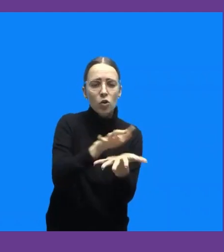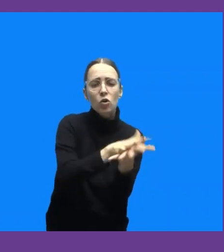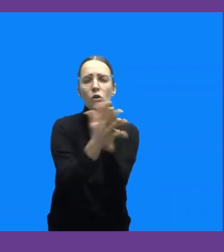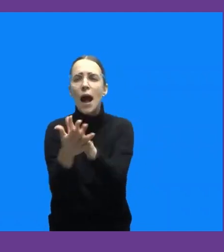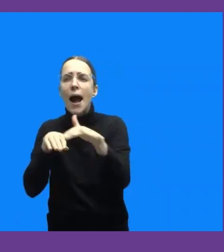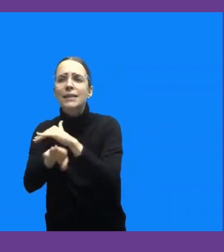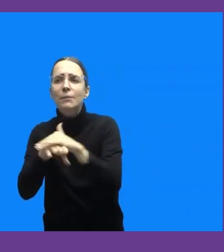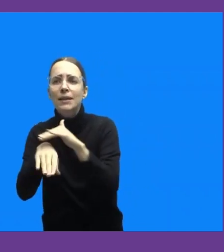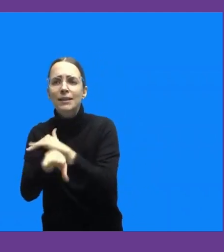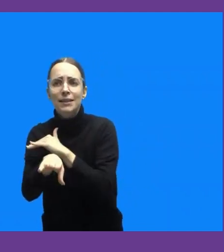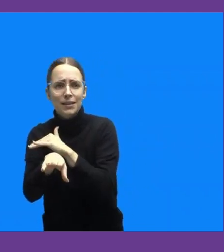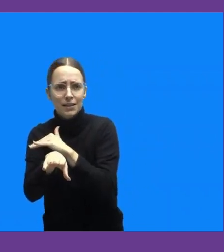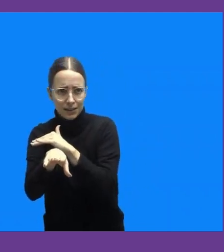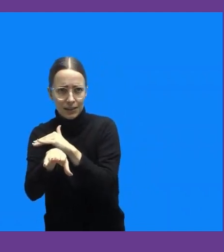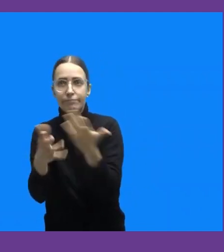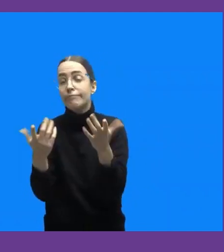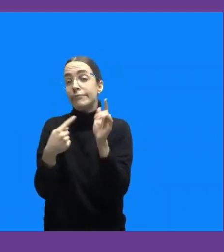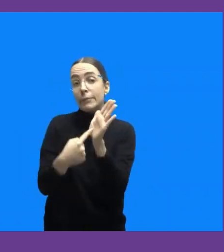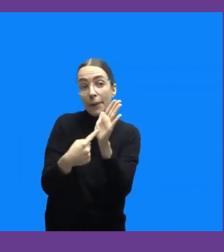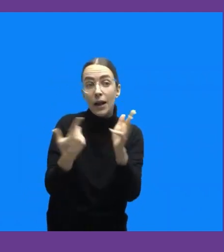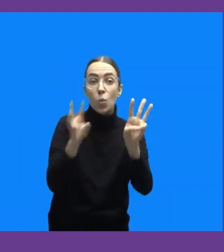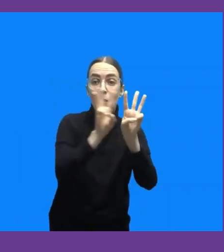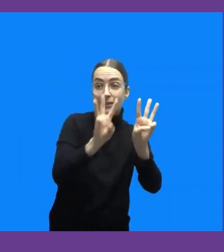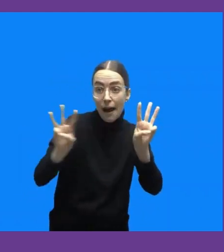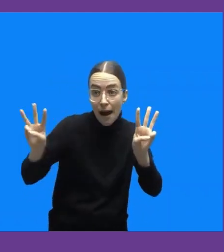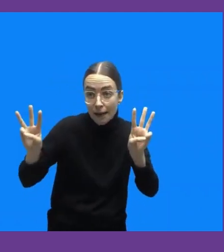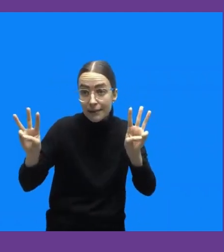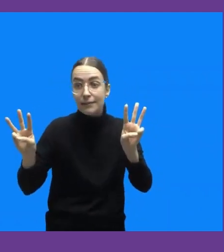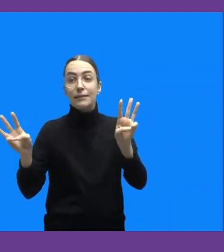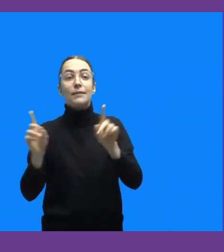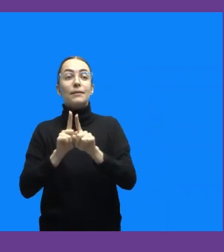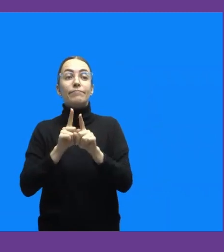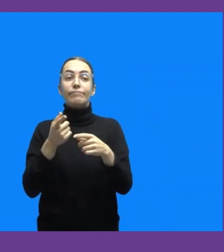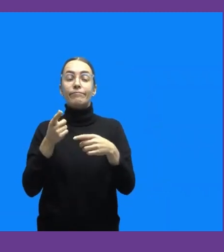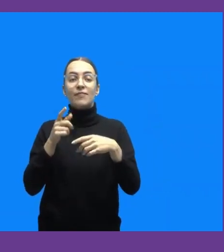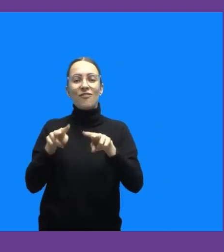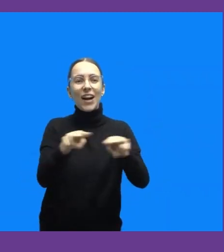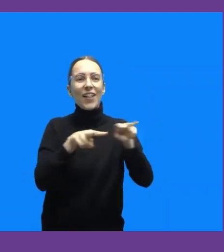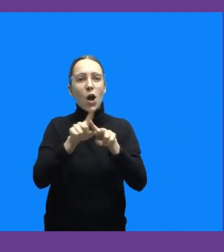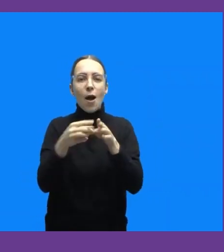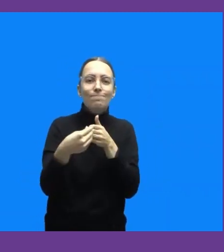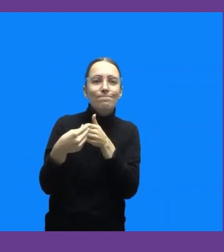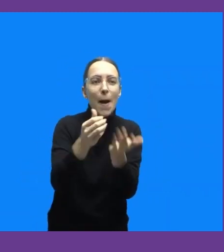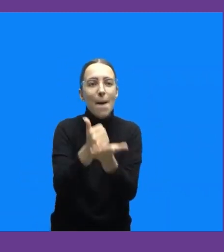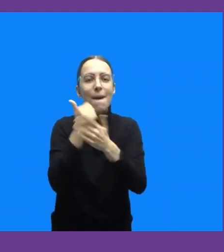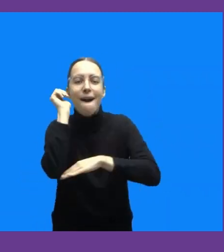that teaches in a simple and practical way how to produce accessible information for everyone. She's also,